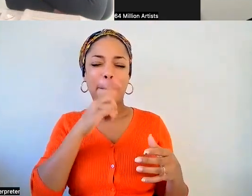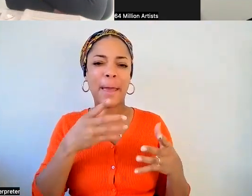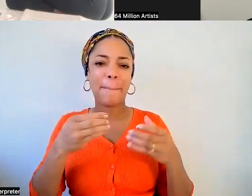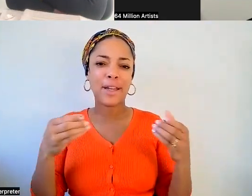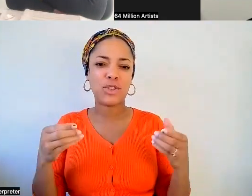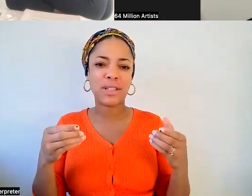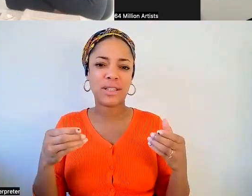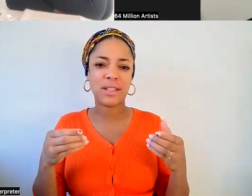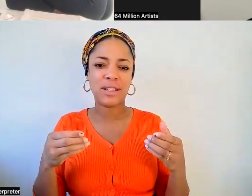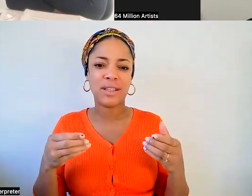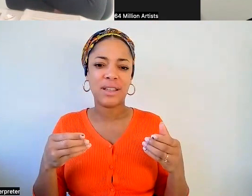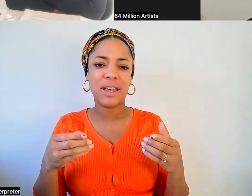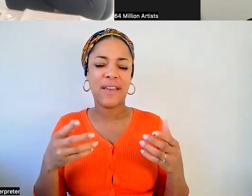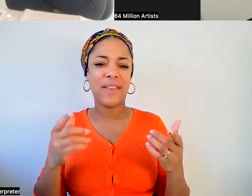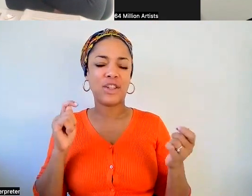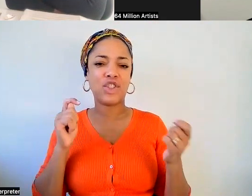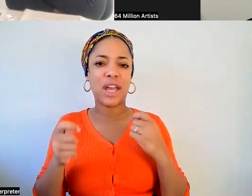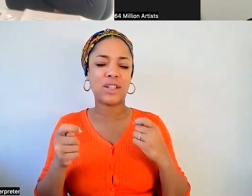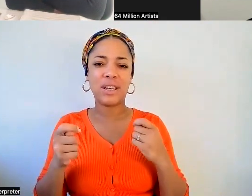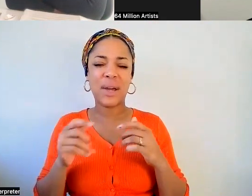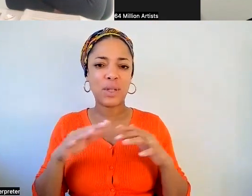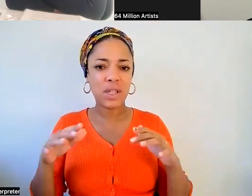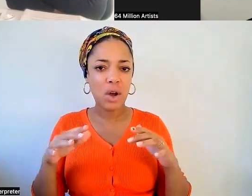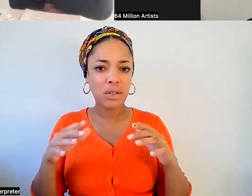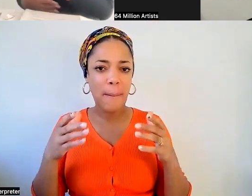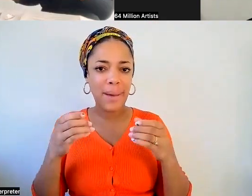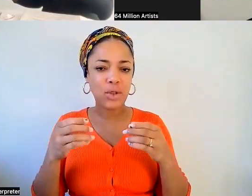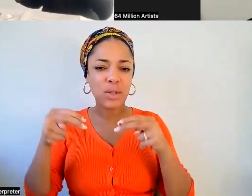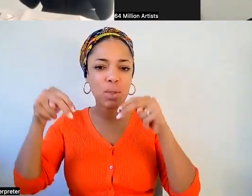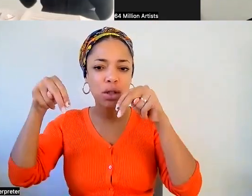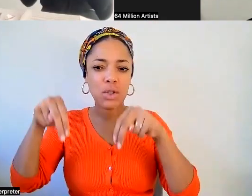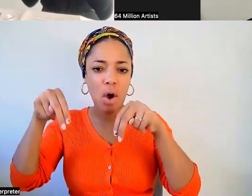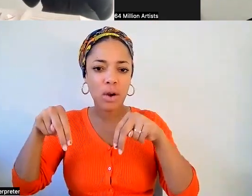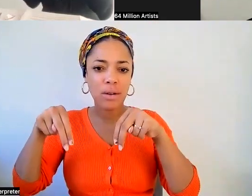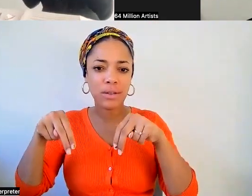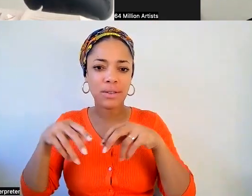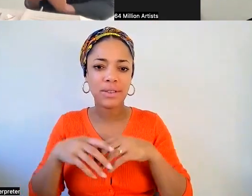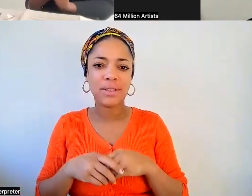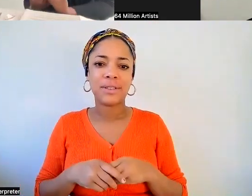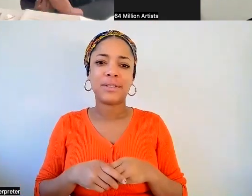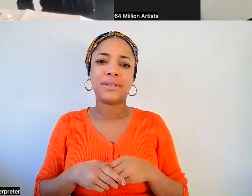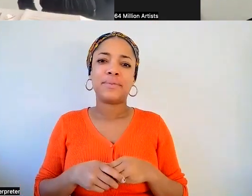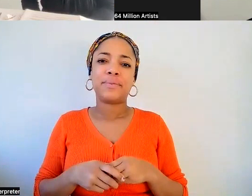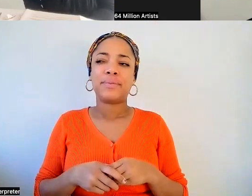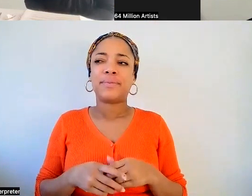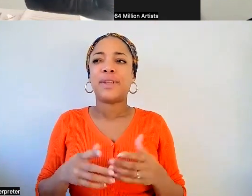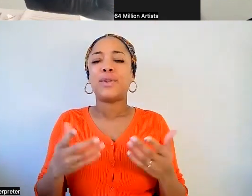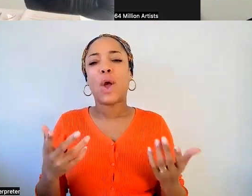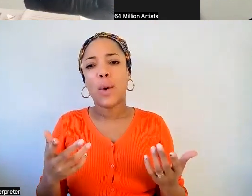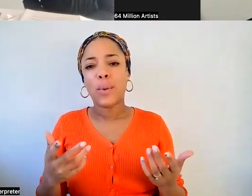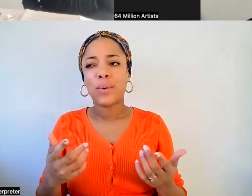Oh yeah, it was coming right at me. Yeah. It was coming right at me. It was a really funny dog. It wasn't actually that big, but I was really small. Well, so,